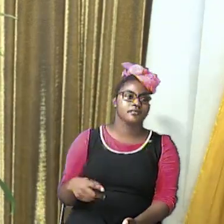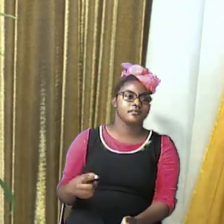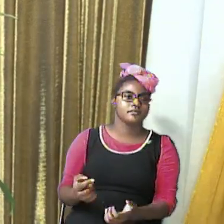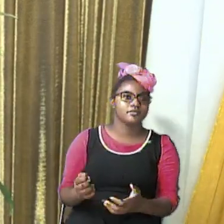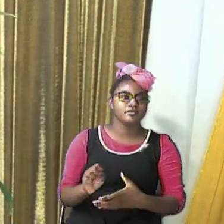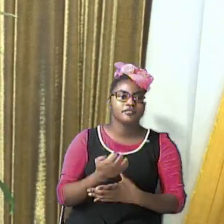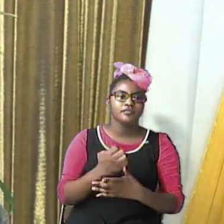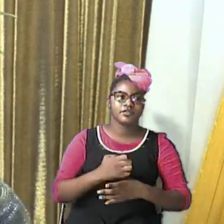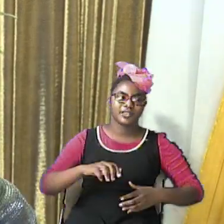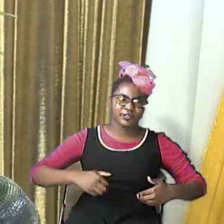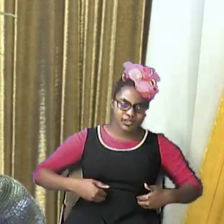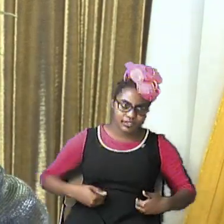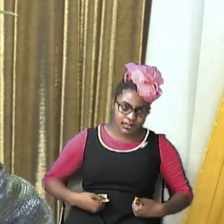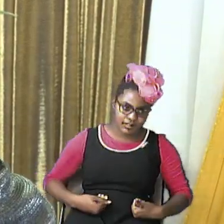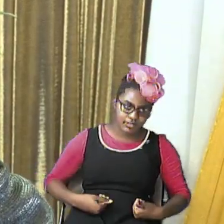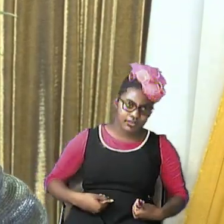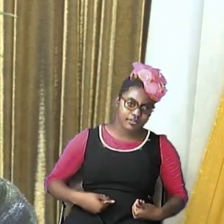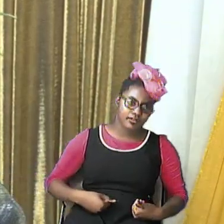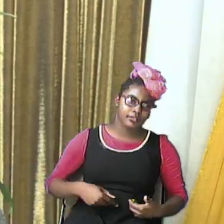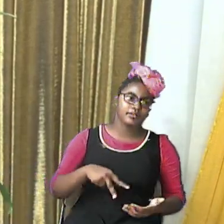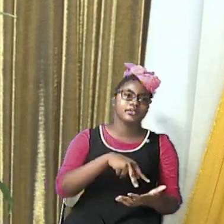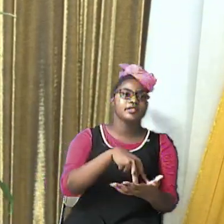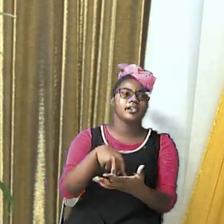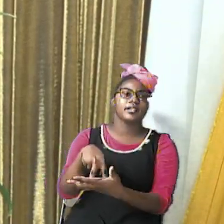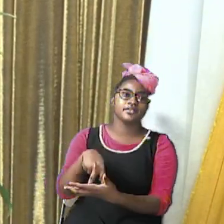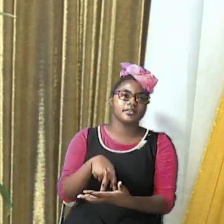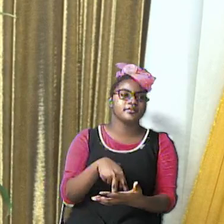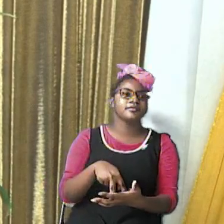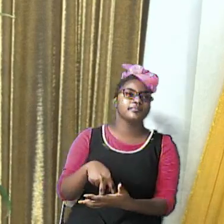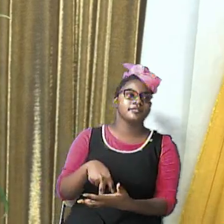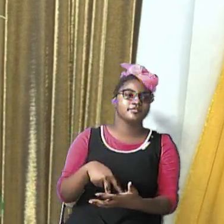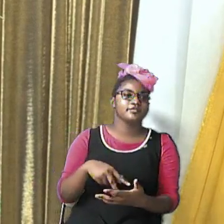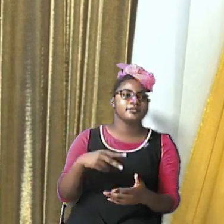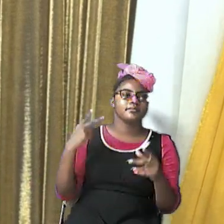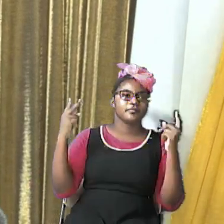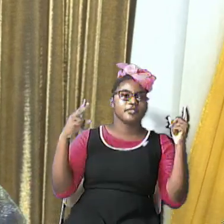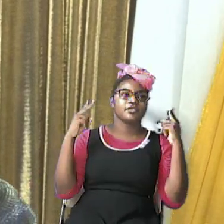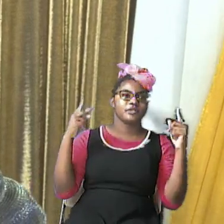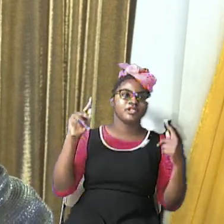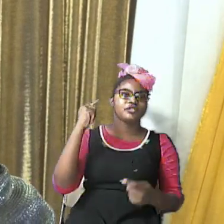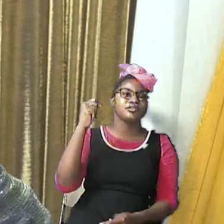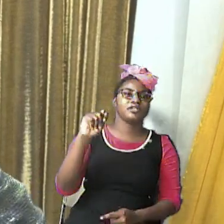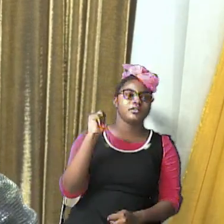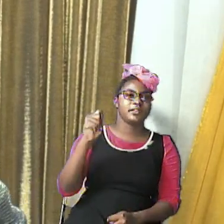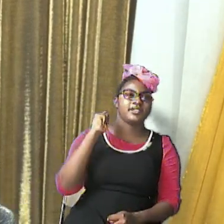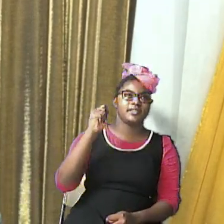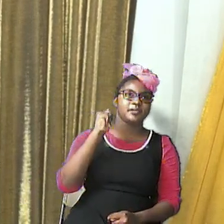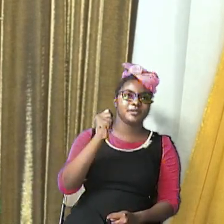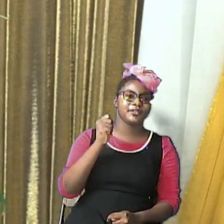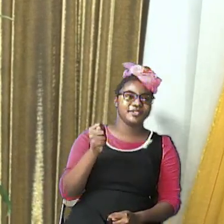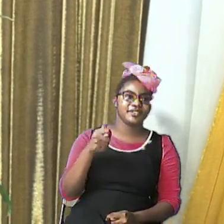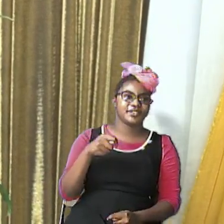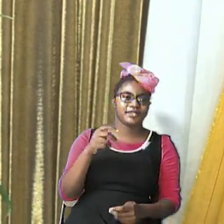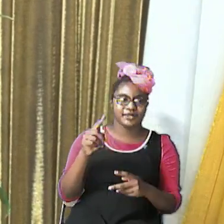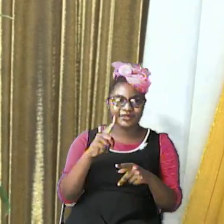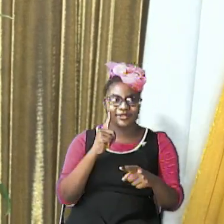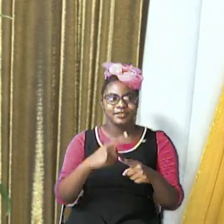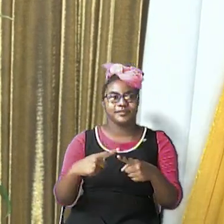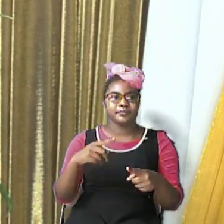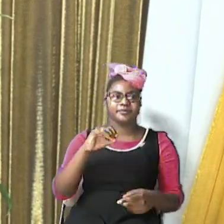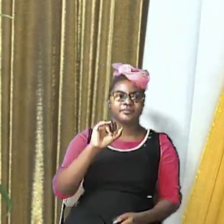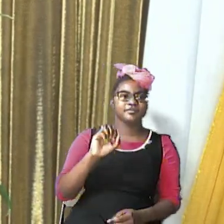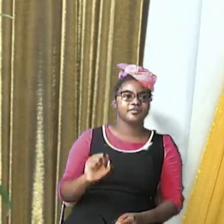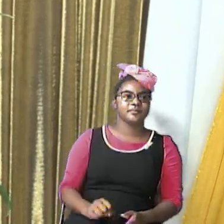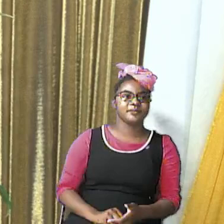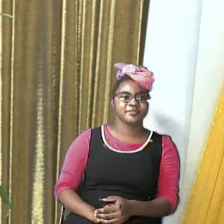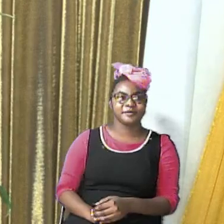victory. We're going to get the victory. There are some victory testimonies, you know, Brother Michael Wilson. My God, he was poisoned the